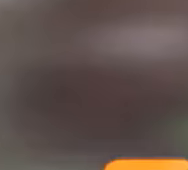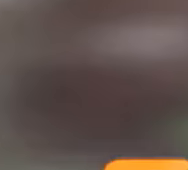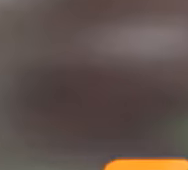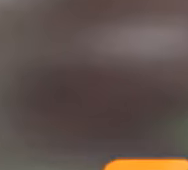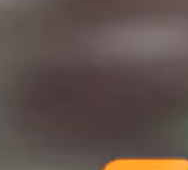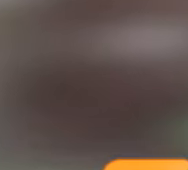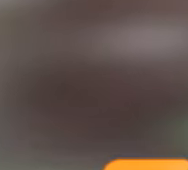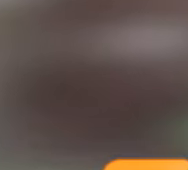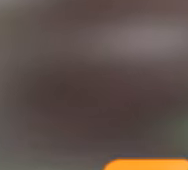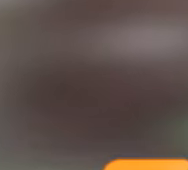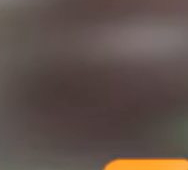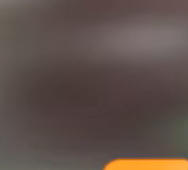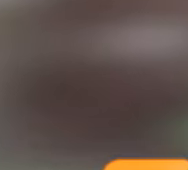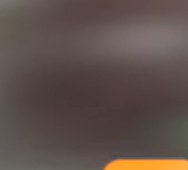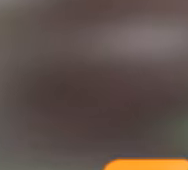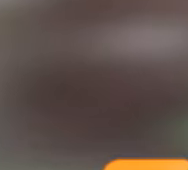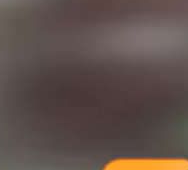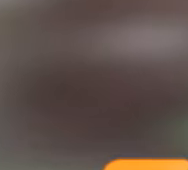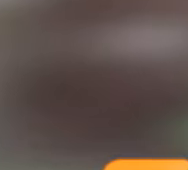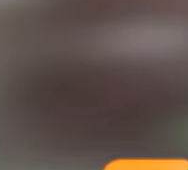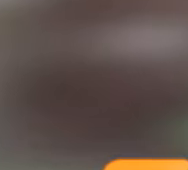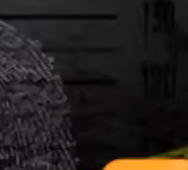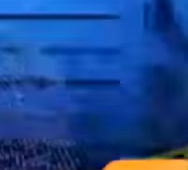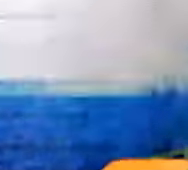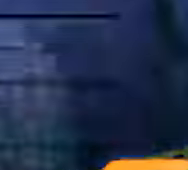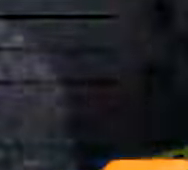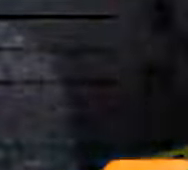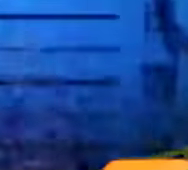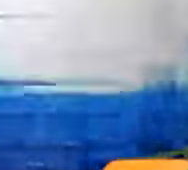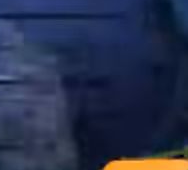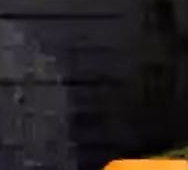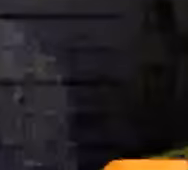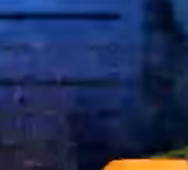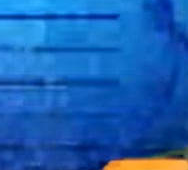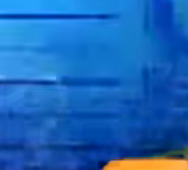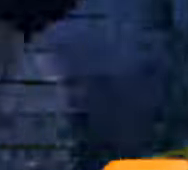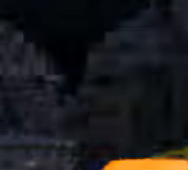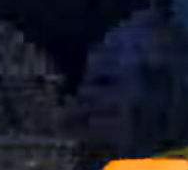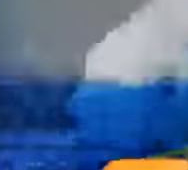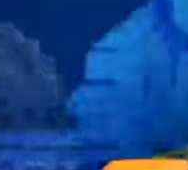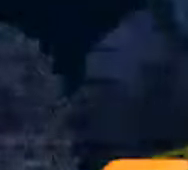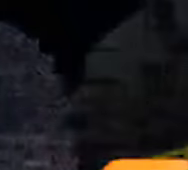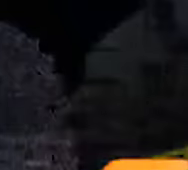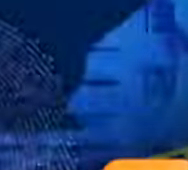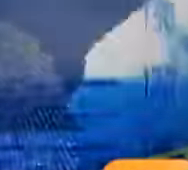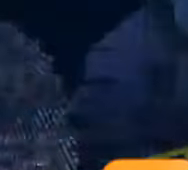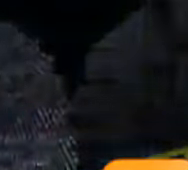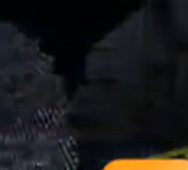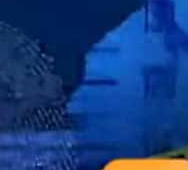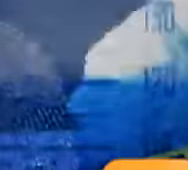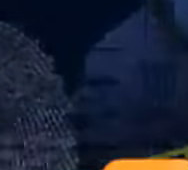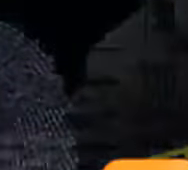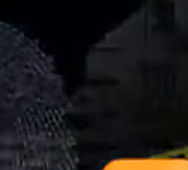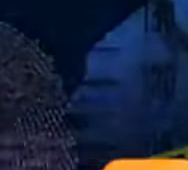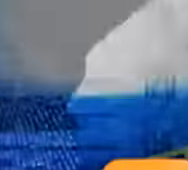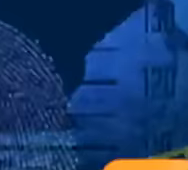face several charges of robbery, stealing, and burglary. On 7th January 2023 at 4 a.m.,